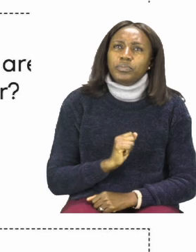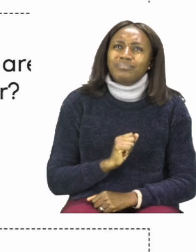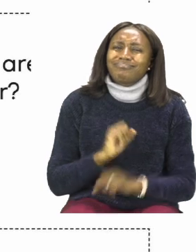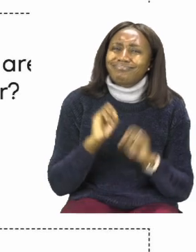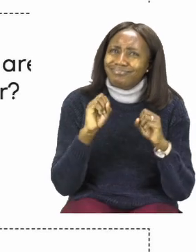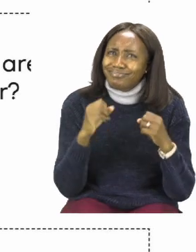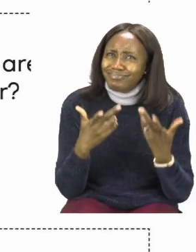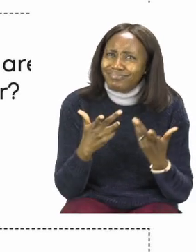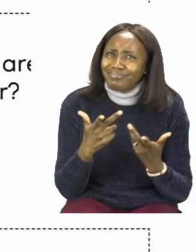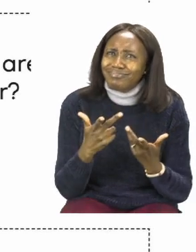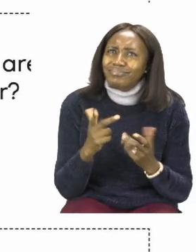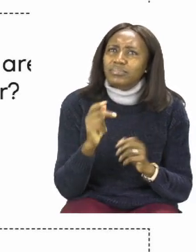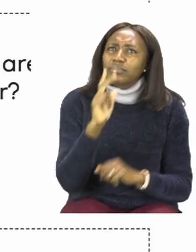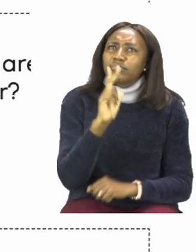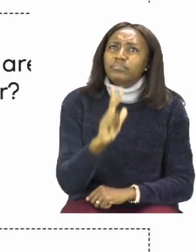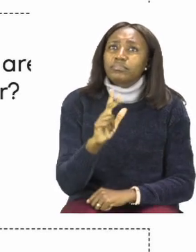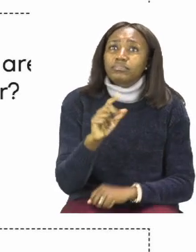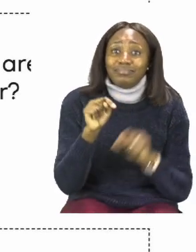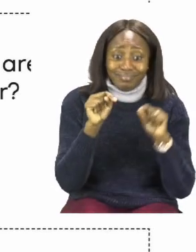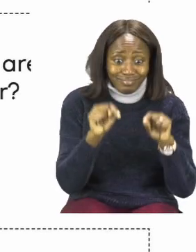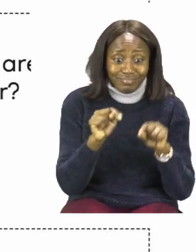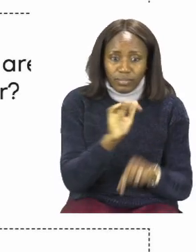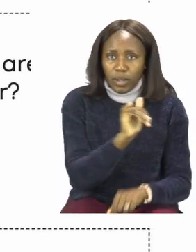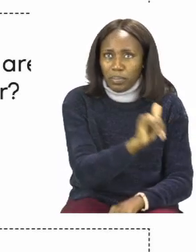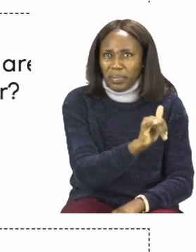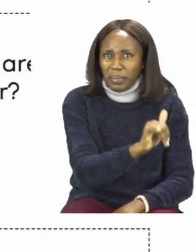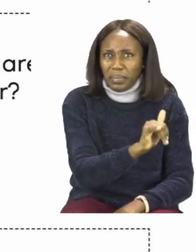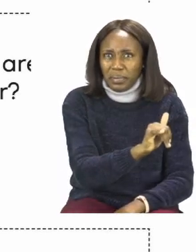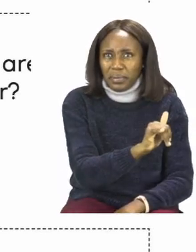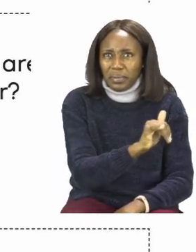many people are left?